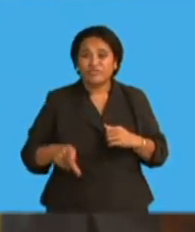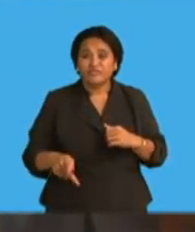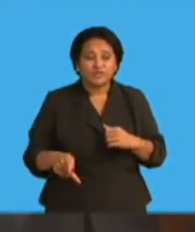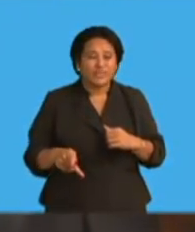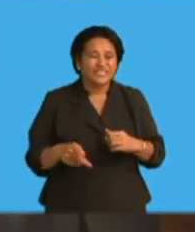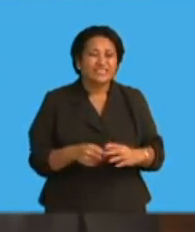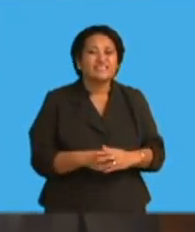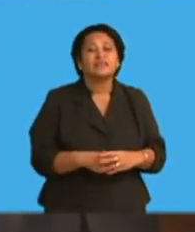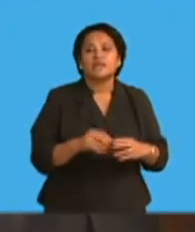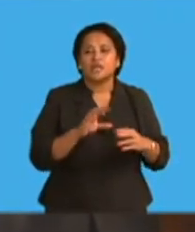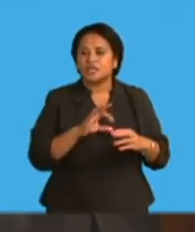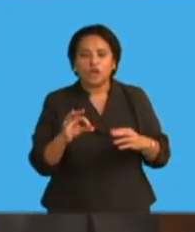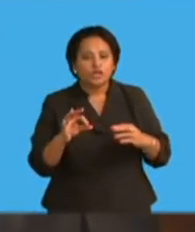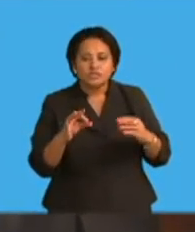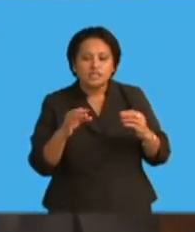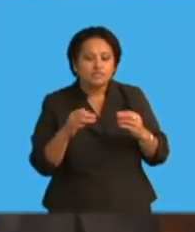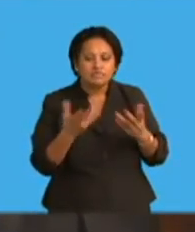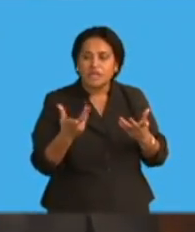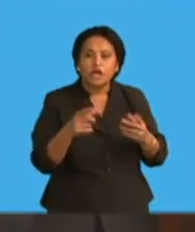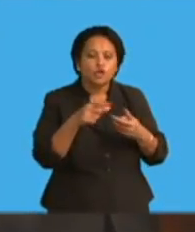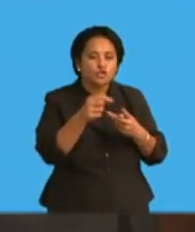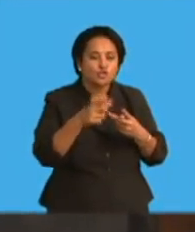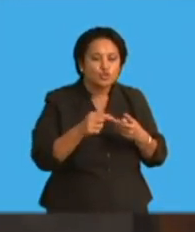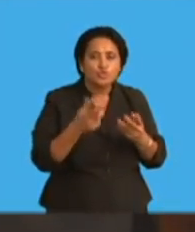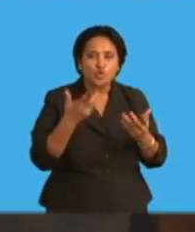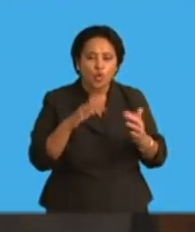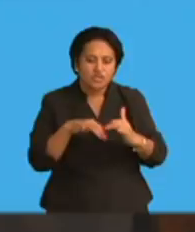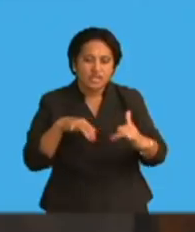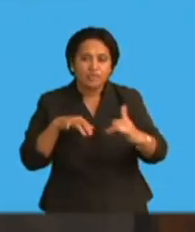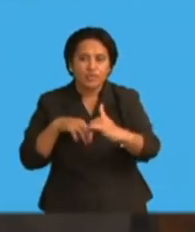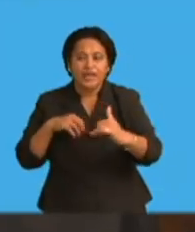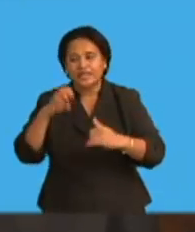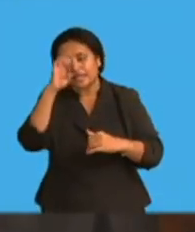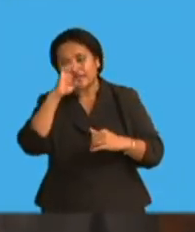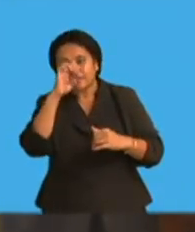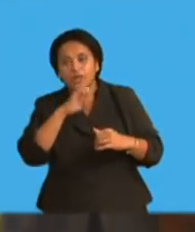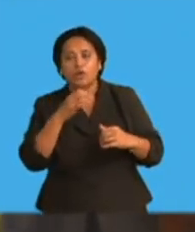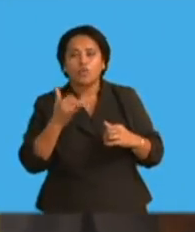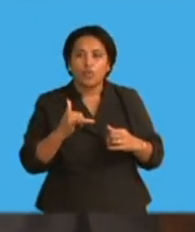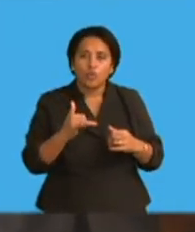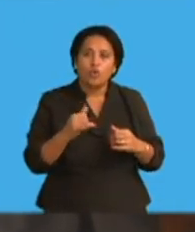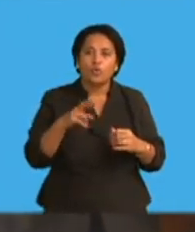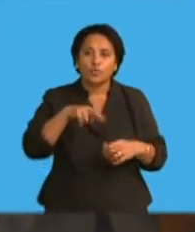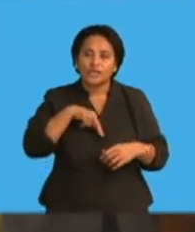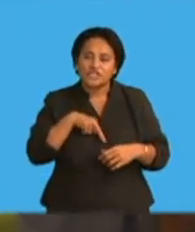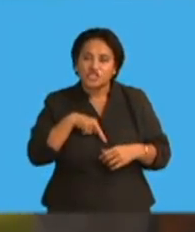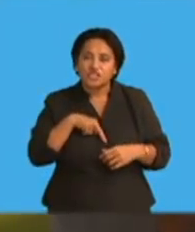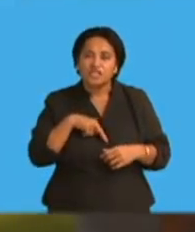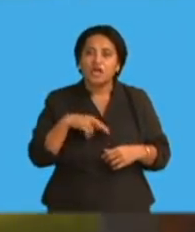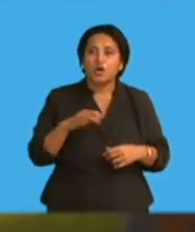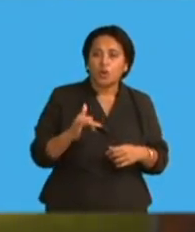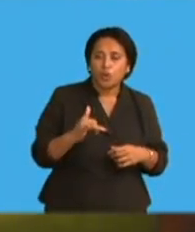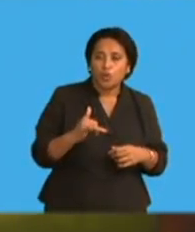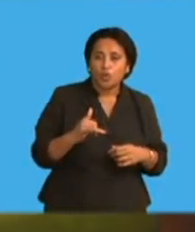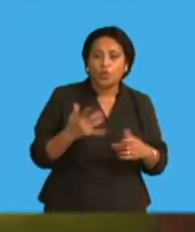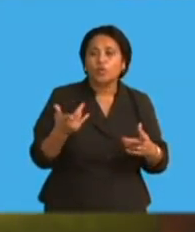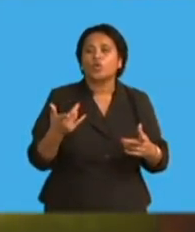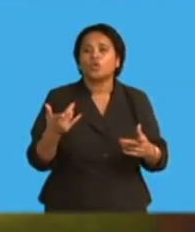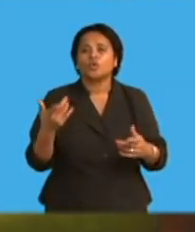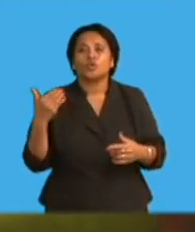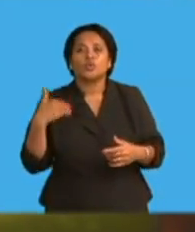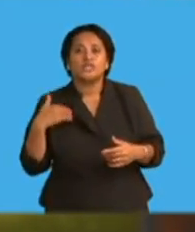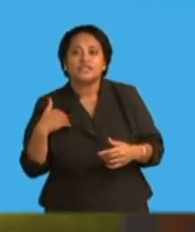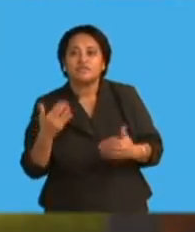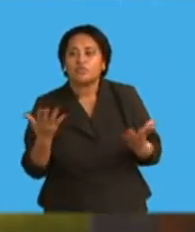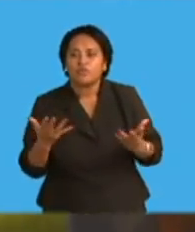ethnicity. Poverty does not recognize religion. Poverty does not recognize where you live, Madam